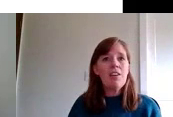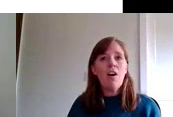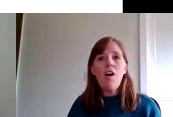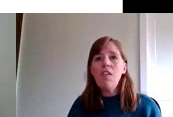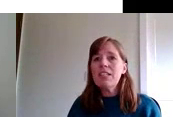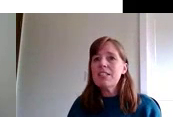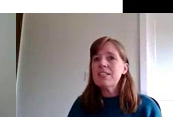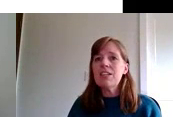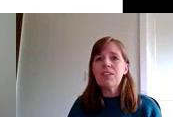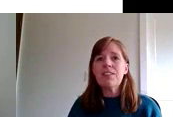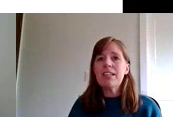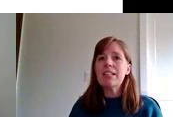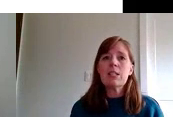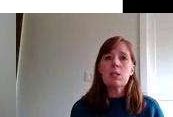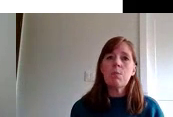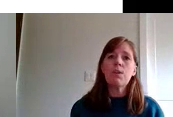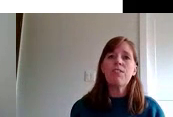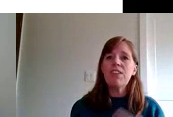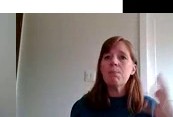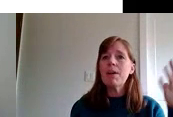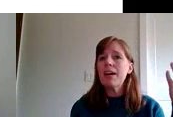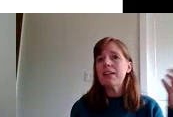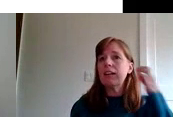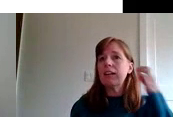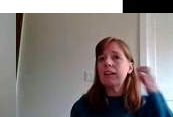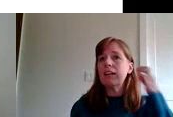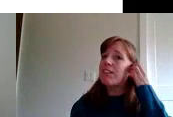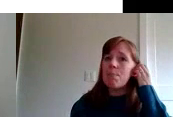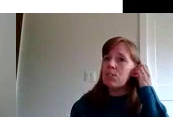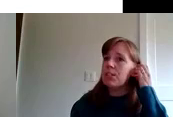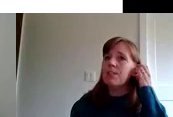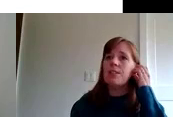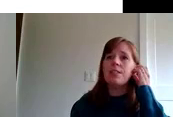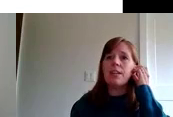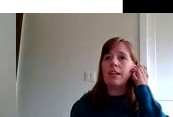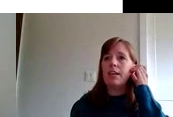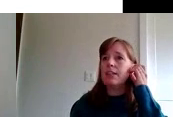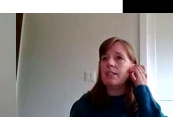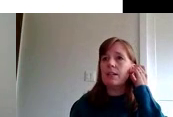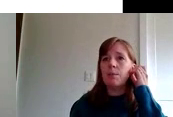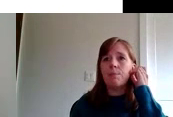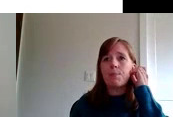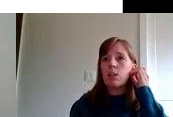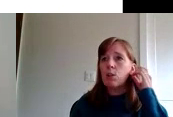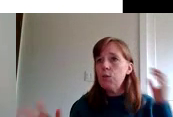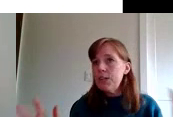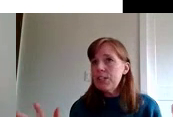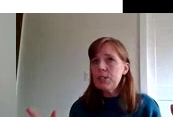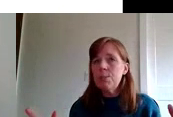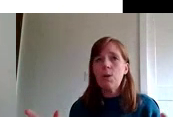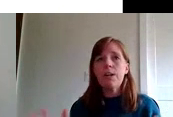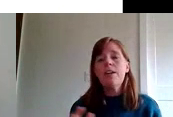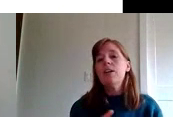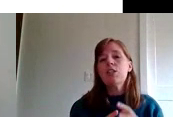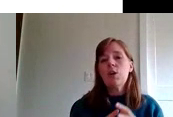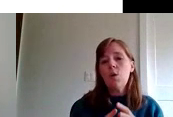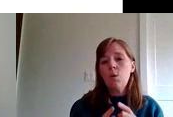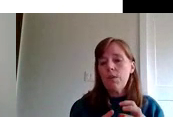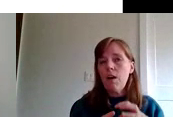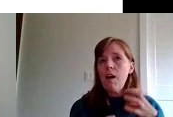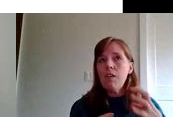control, and all these different things, and spoken feedback and live captions and low vision